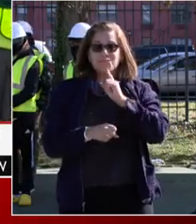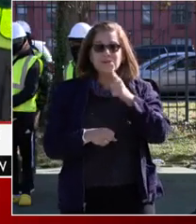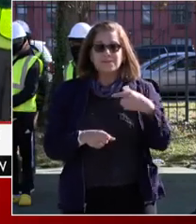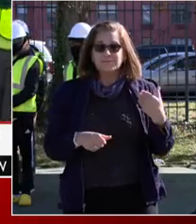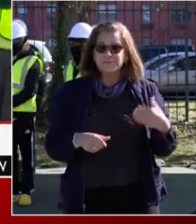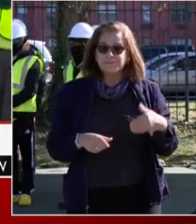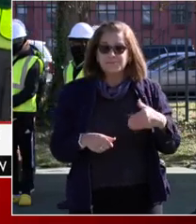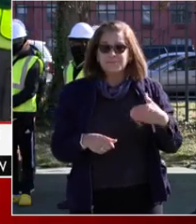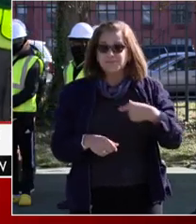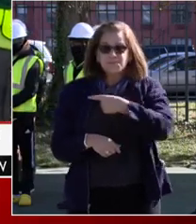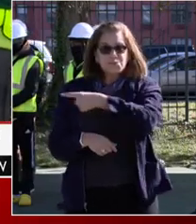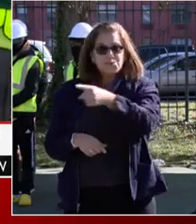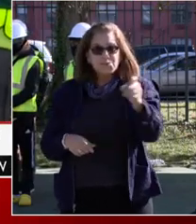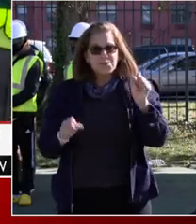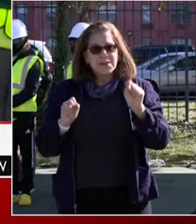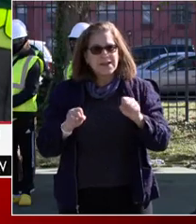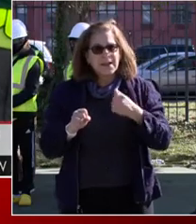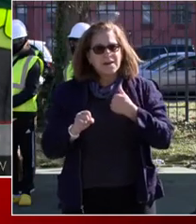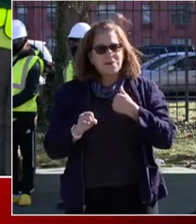technical career from the bottom.